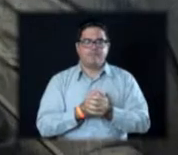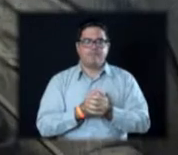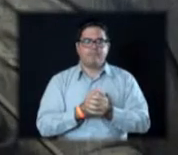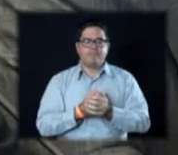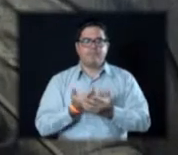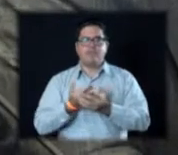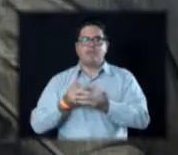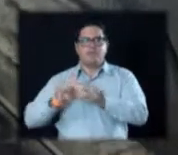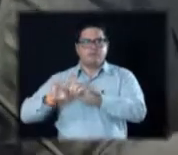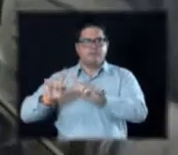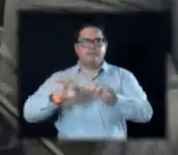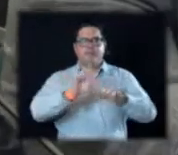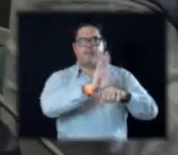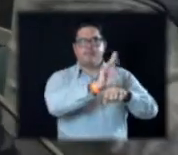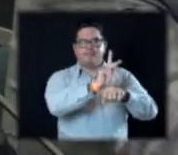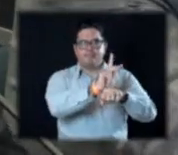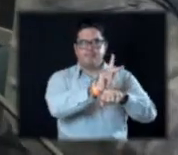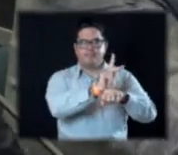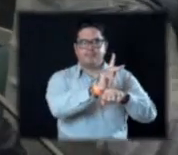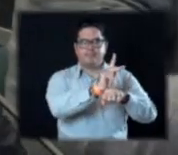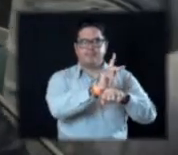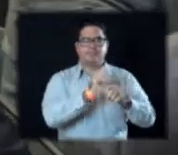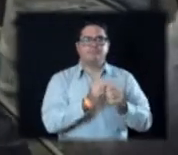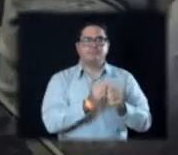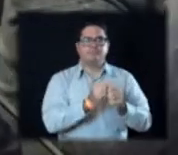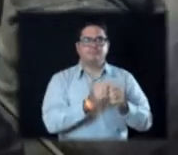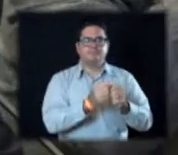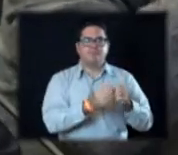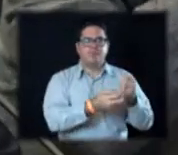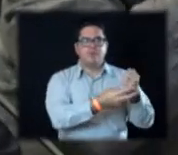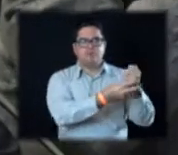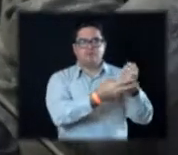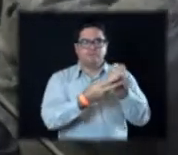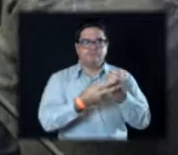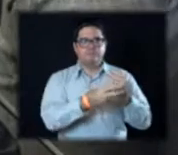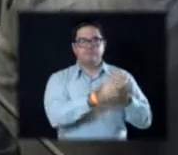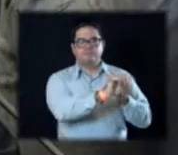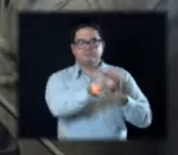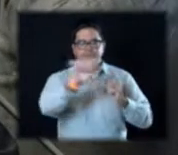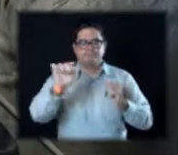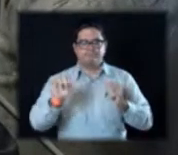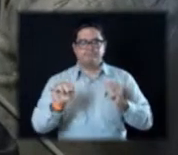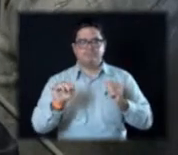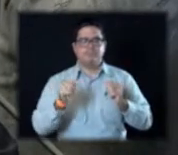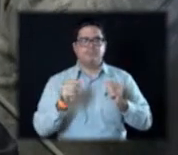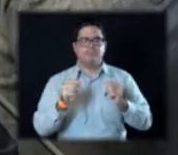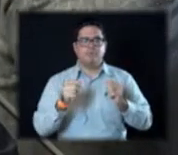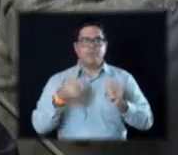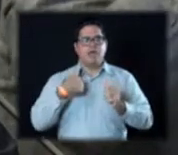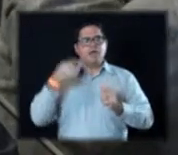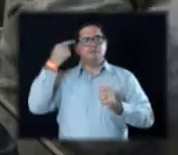accounts from the December 18th presentation. We believe these changes are helpful